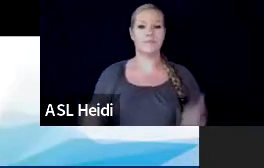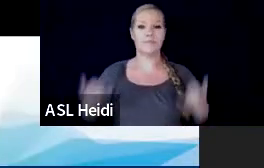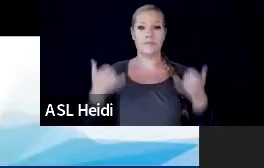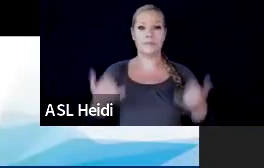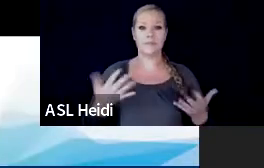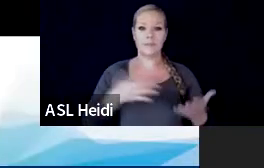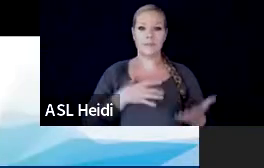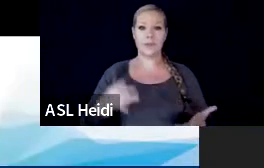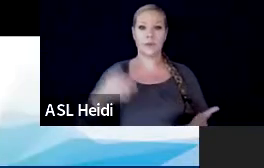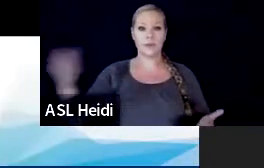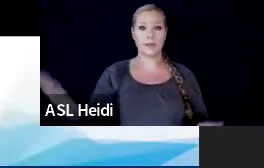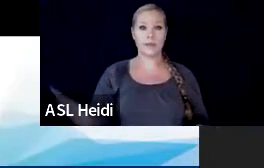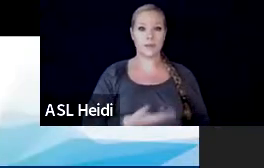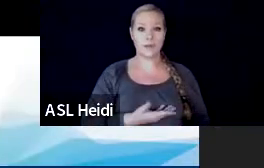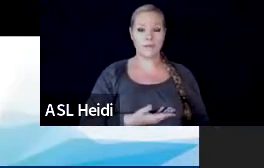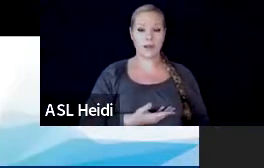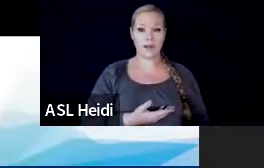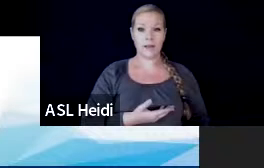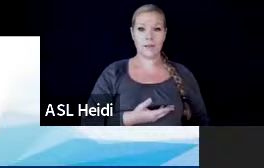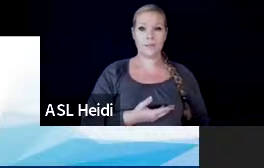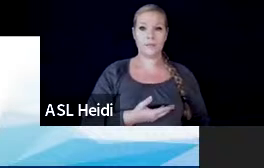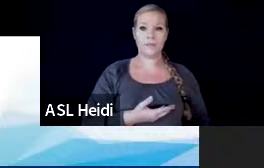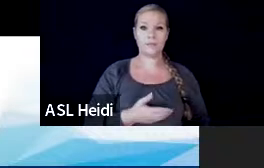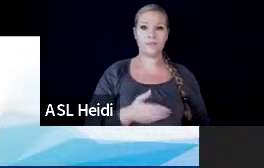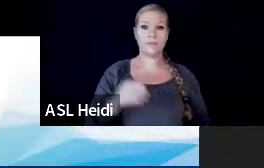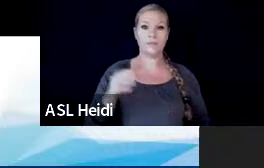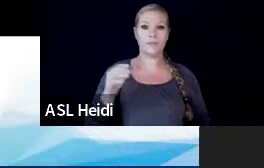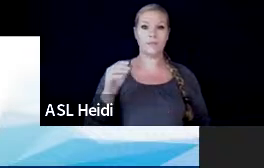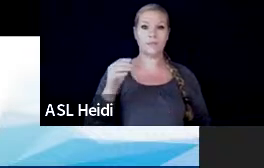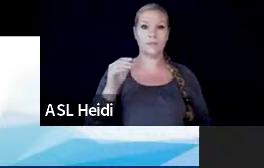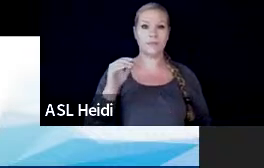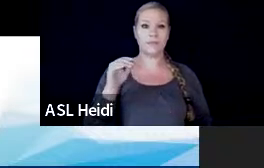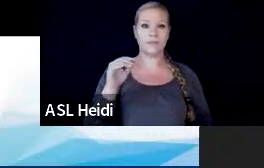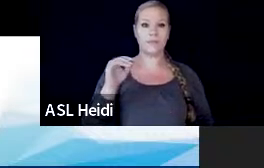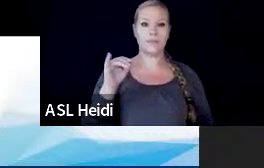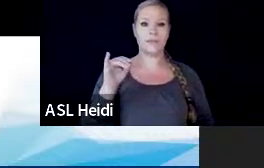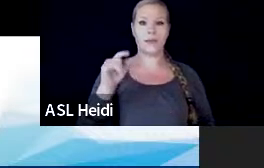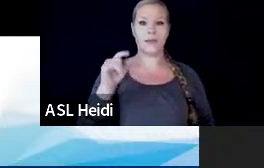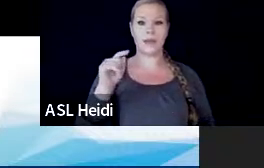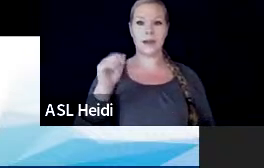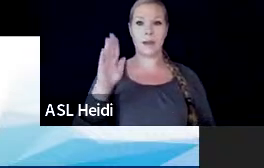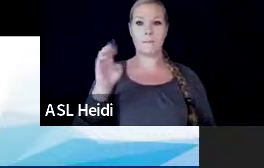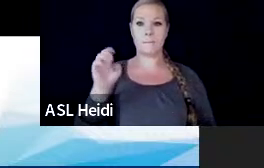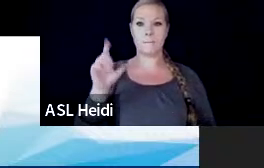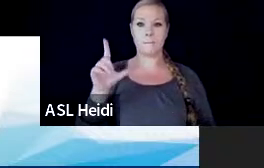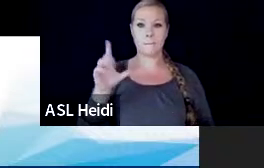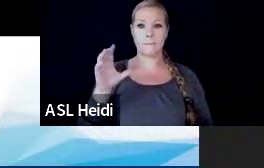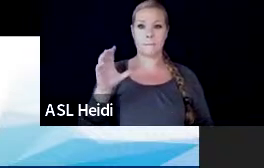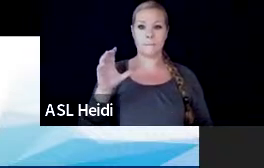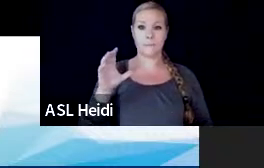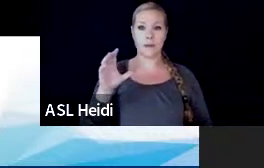invite Katie Belliconi and Grace to join us.